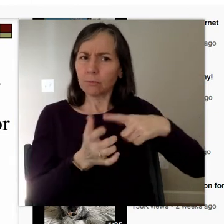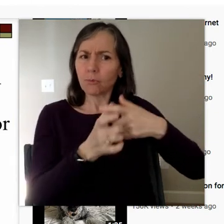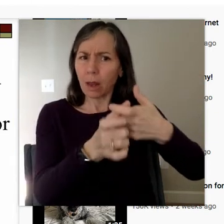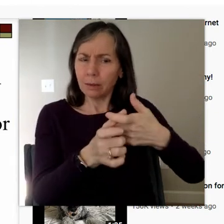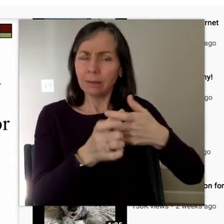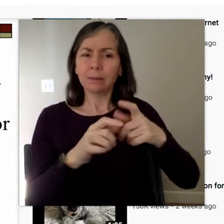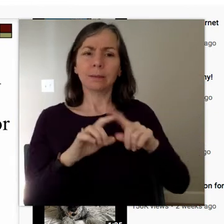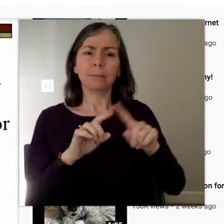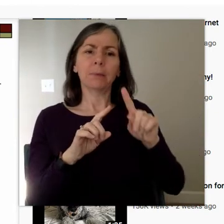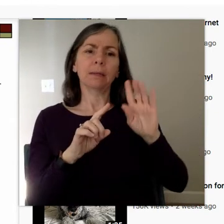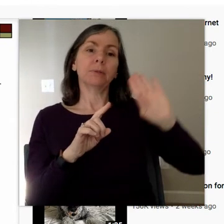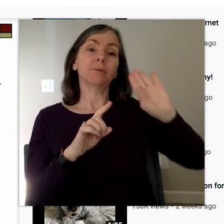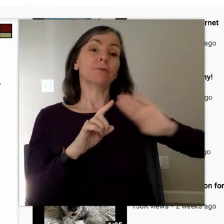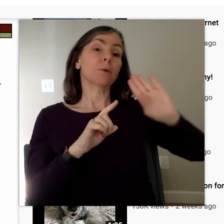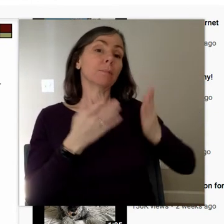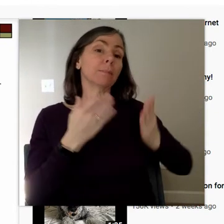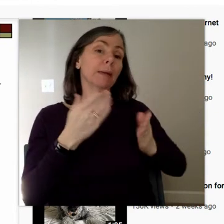was a flying bird.